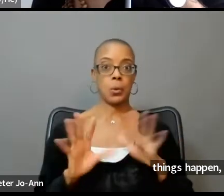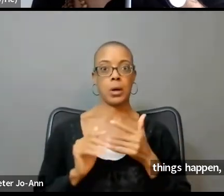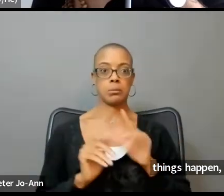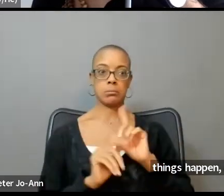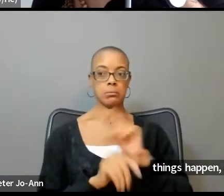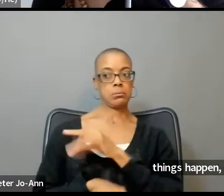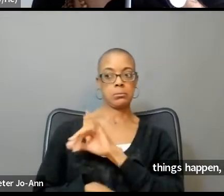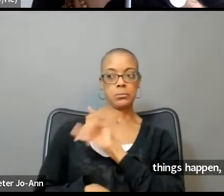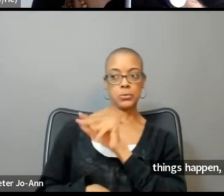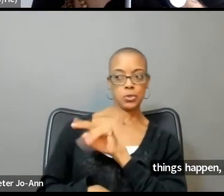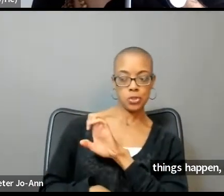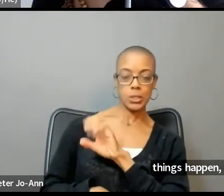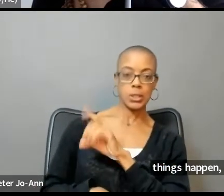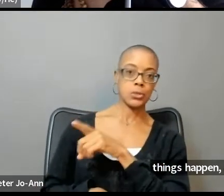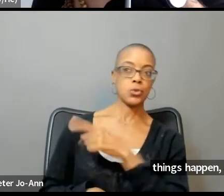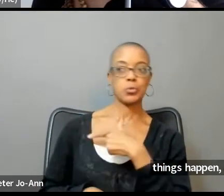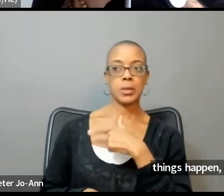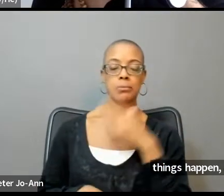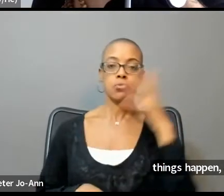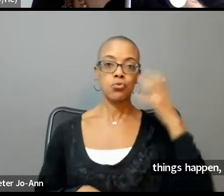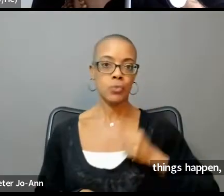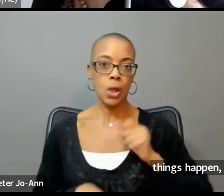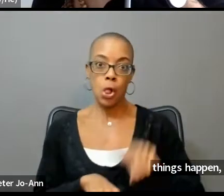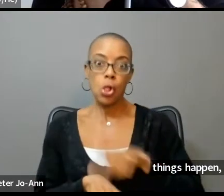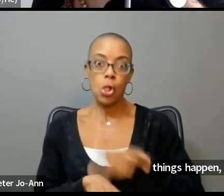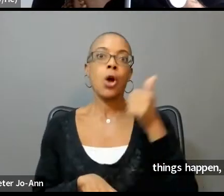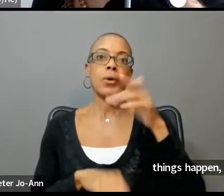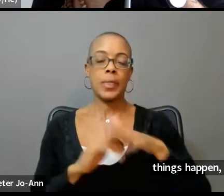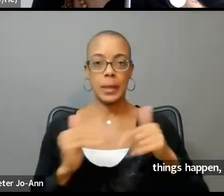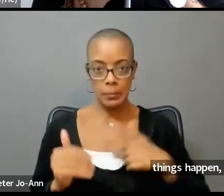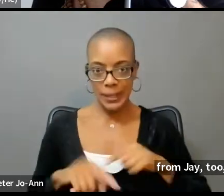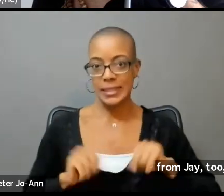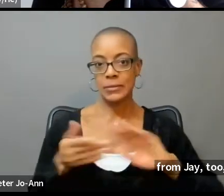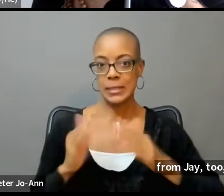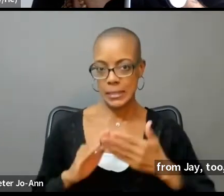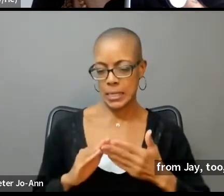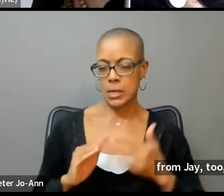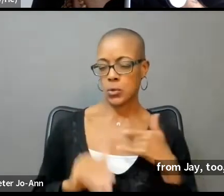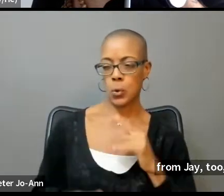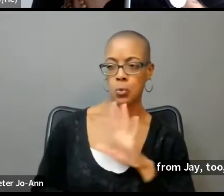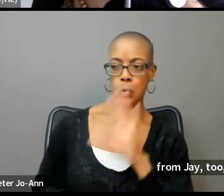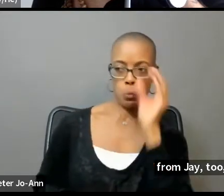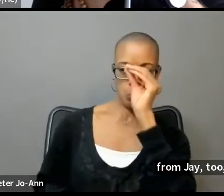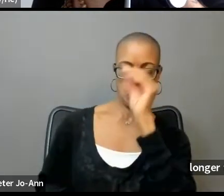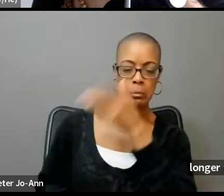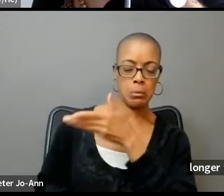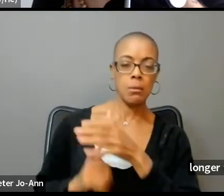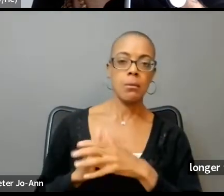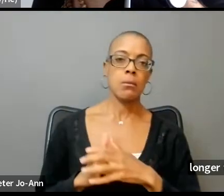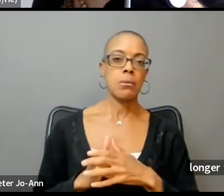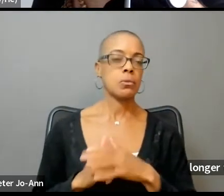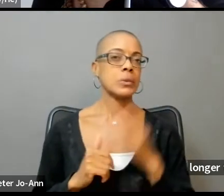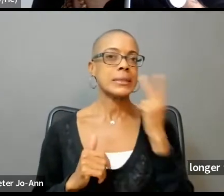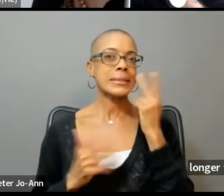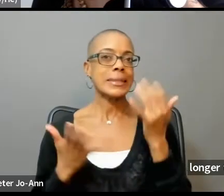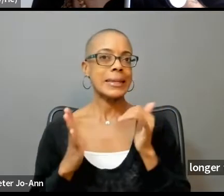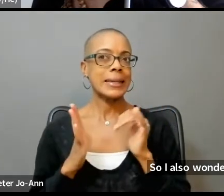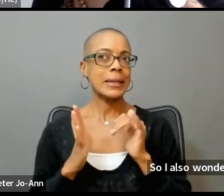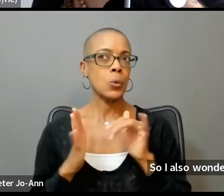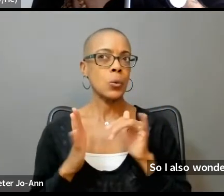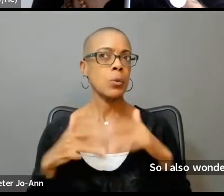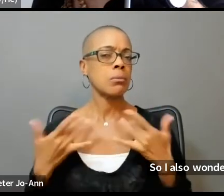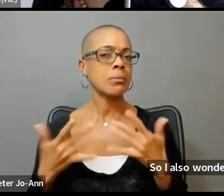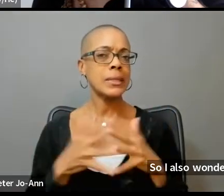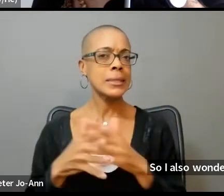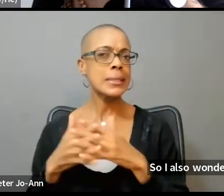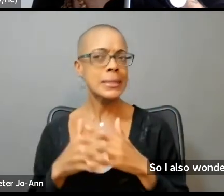too, because Jade's been doing drag longer than I have in a different city. So I also wonder how this plays out in the context of the States or differently.